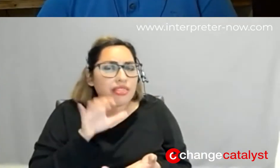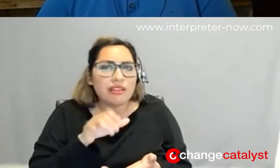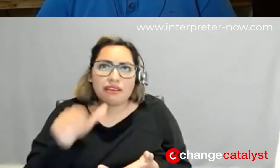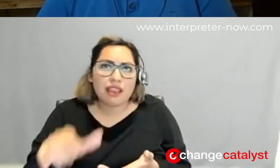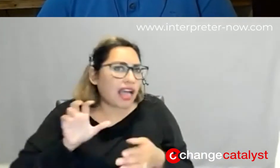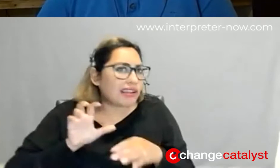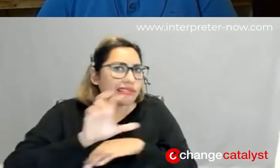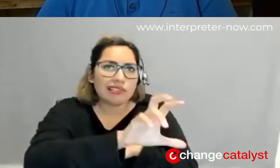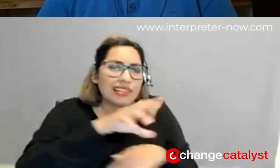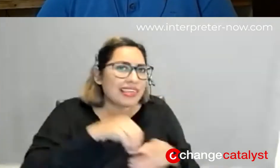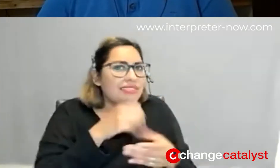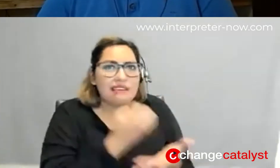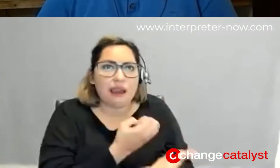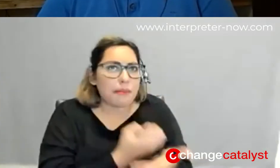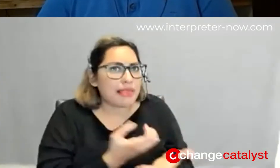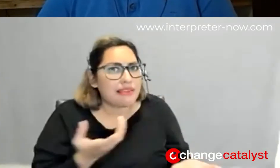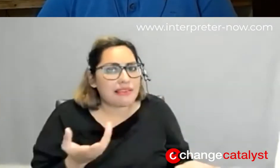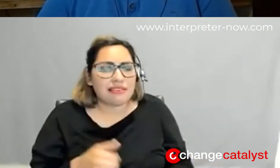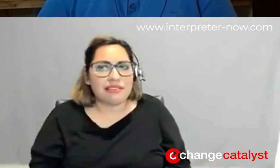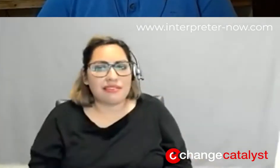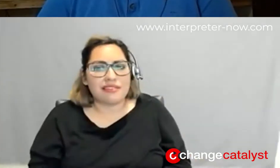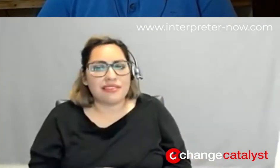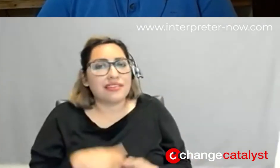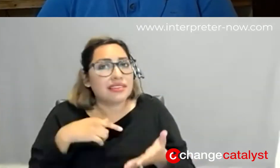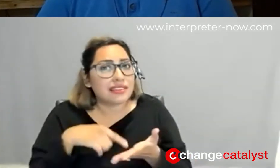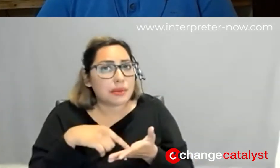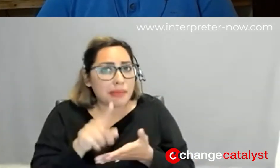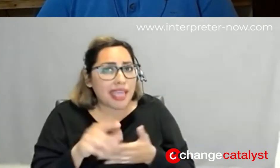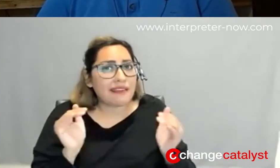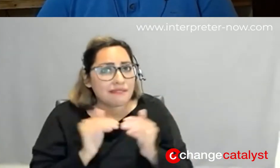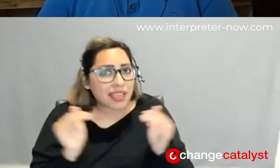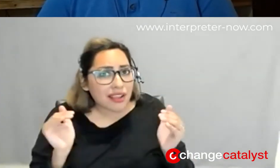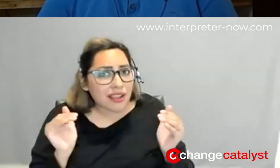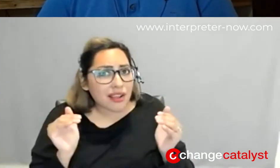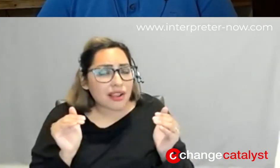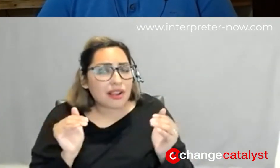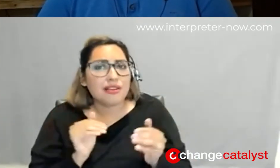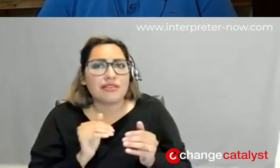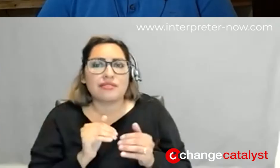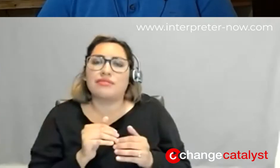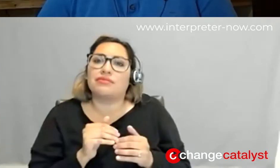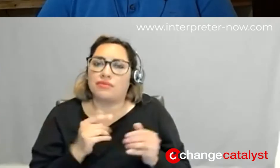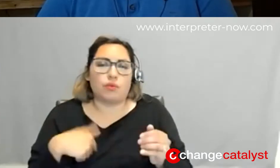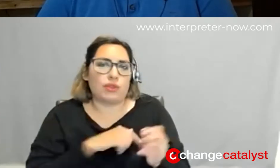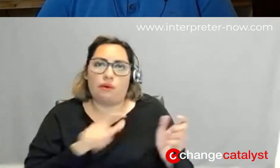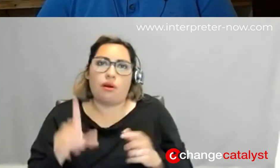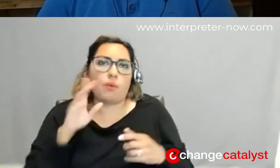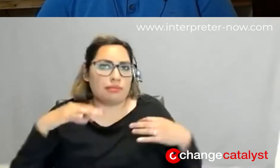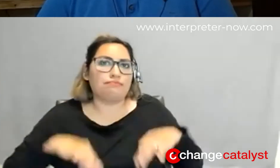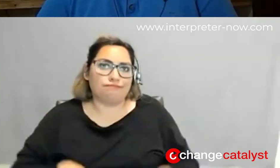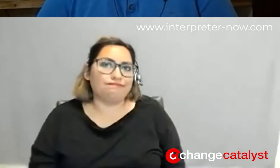into our economy. So to pay fair and with equitable practices, we all